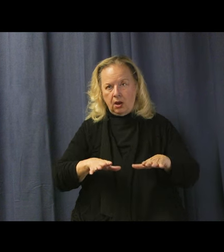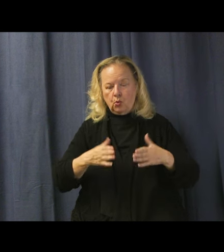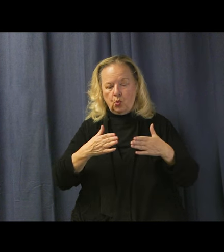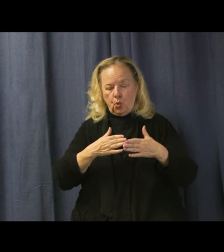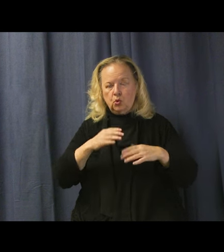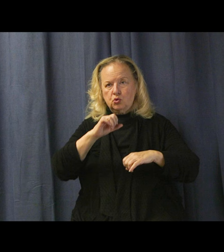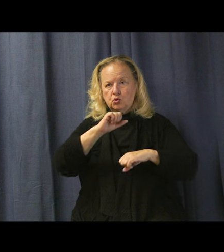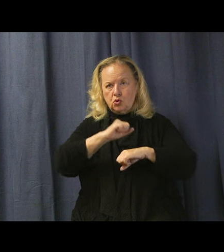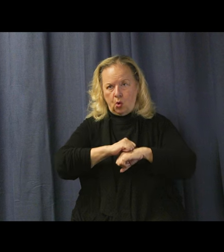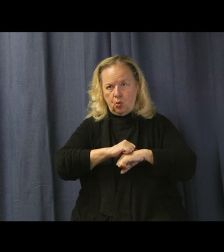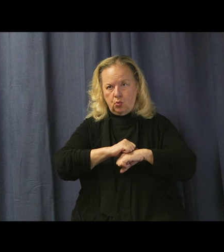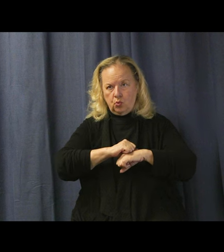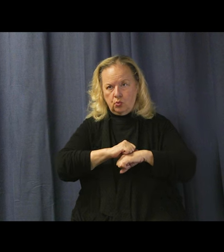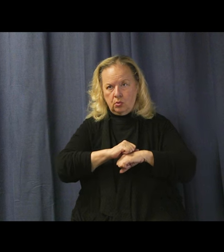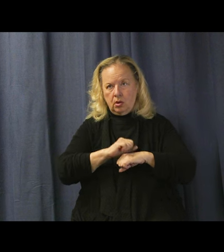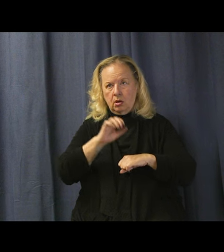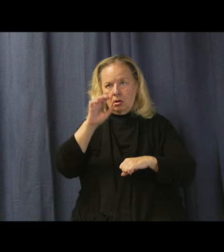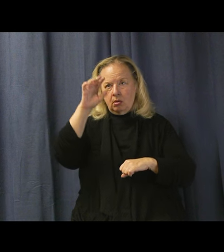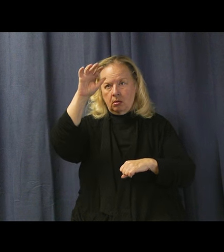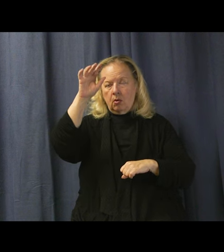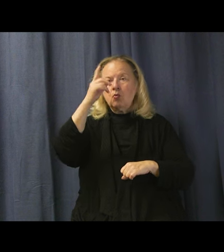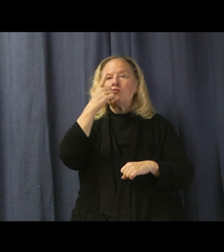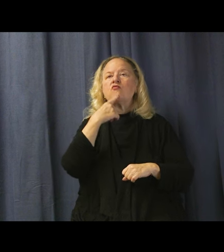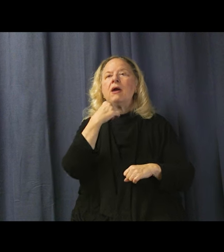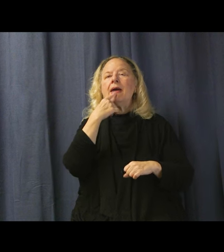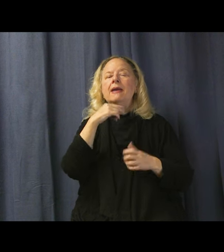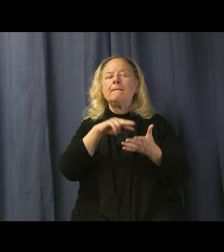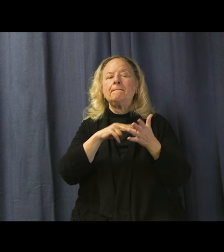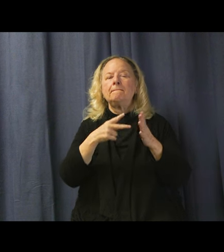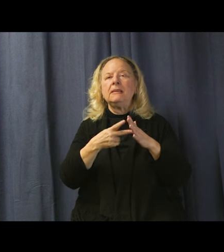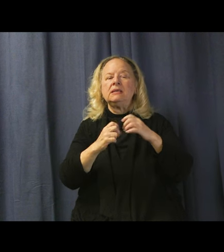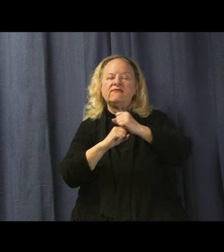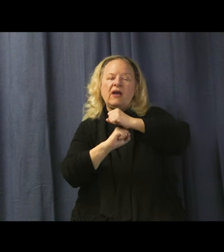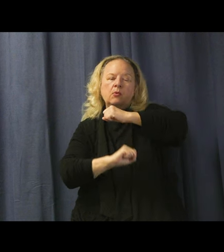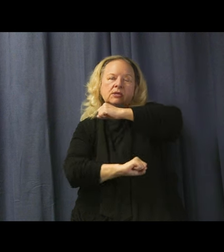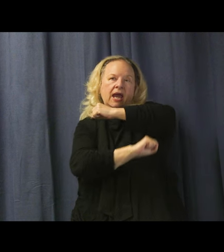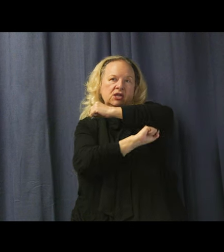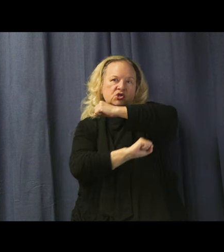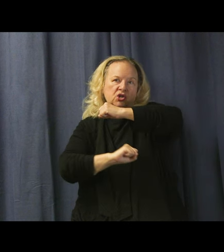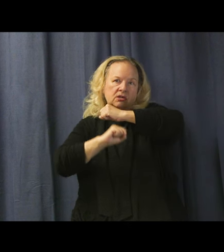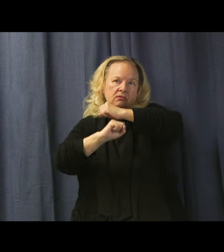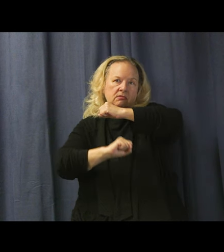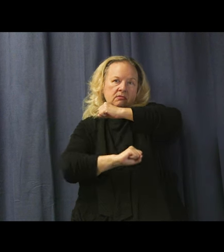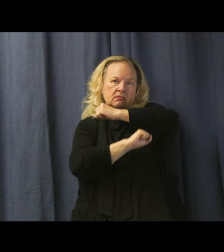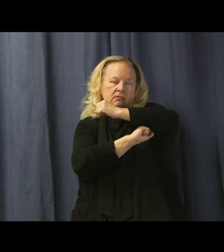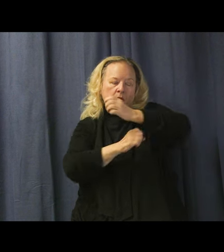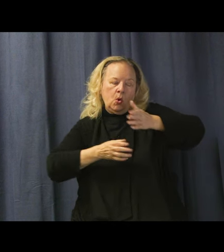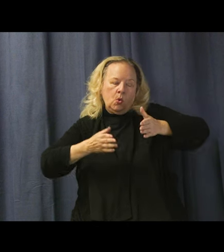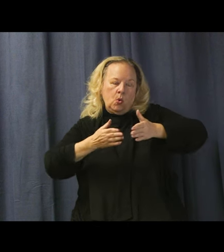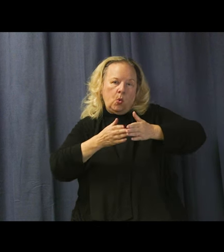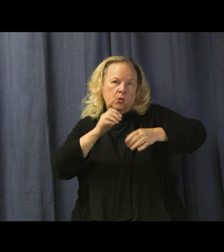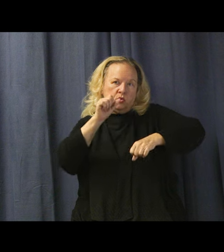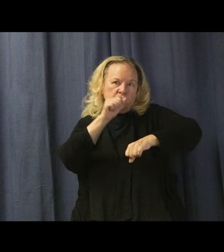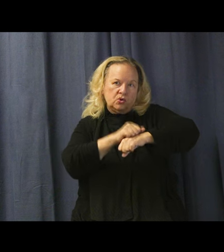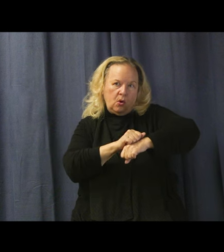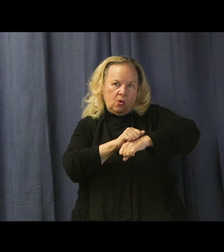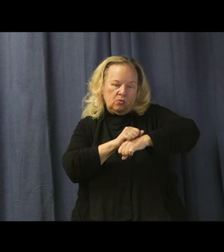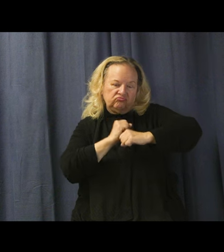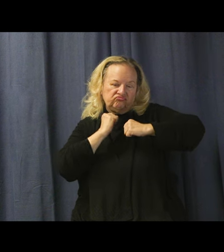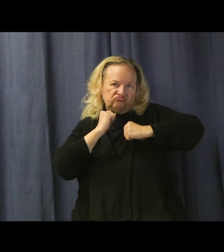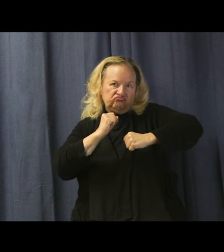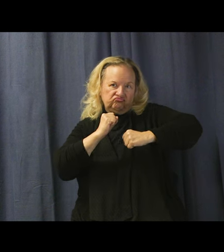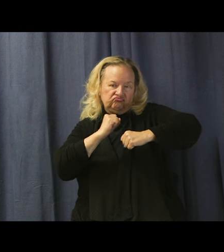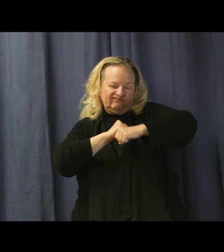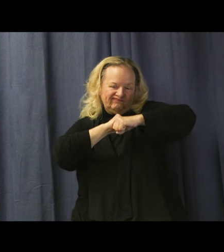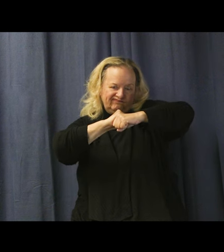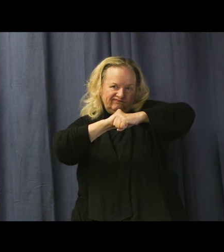Bereshit, the letters in red, means to lay a foundation, to lay a cornerstone, who we know is Yeshua.